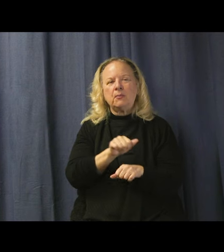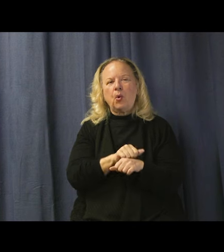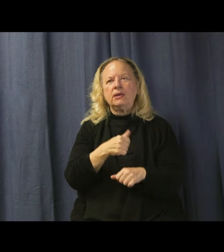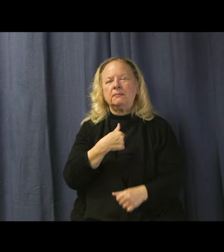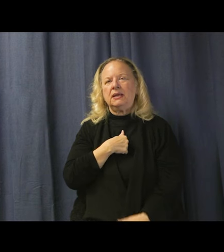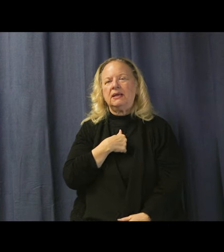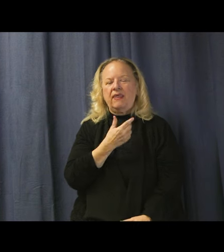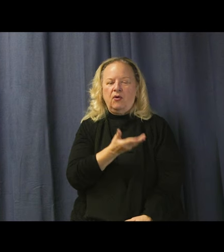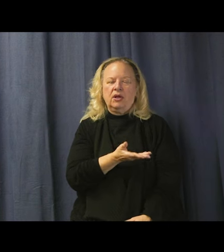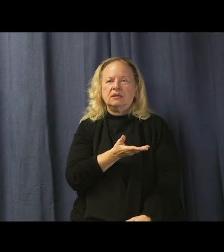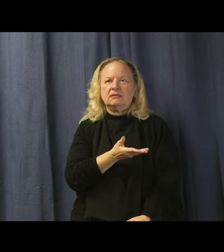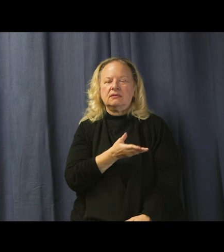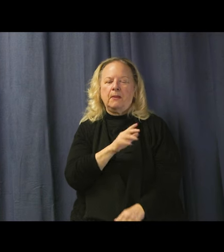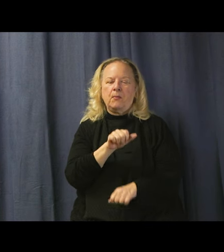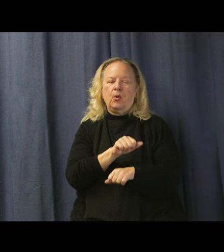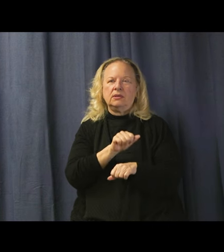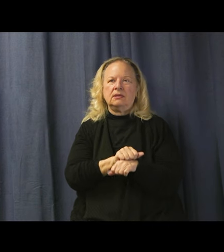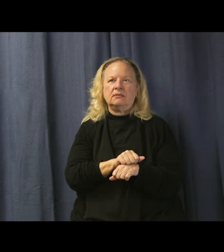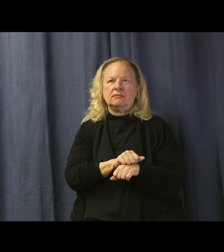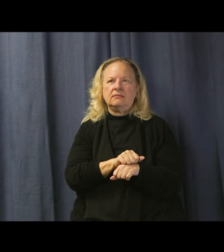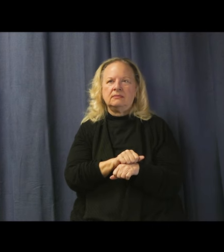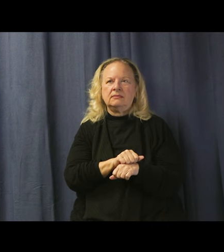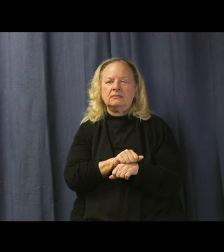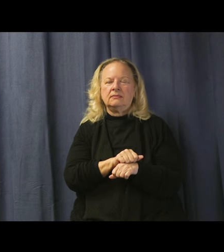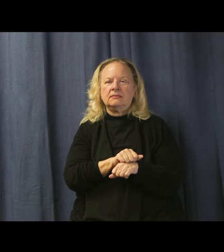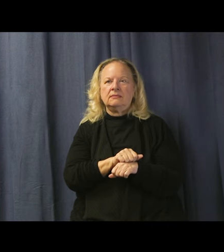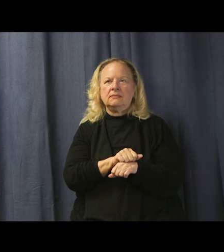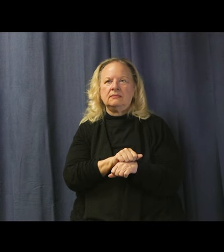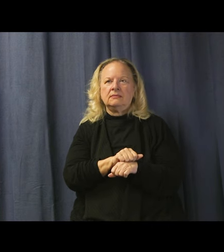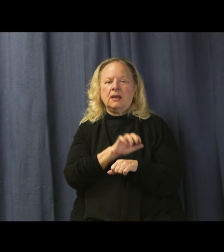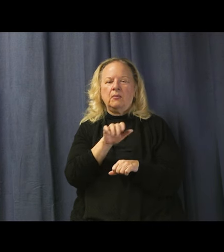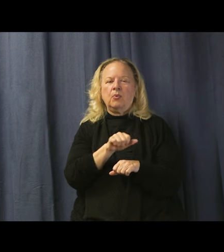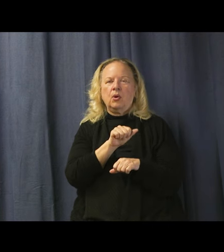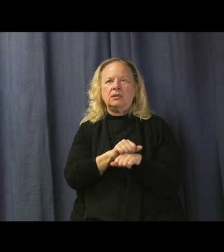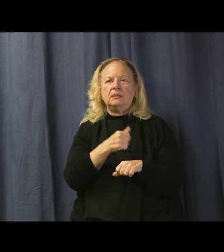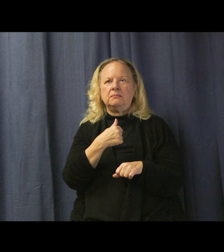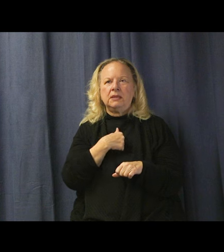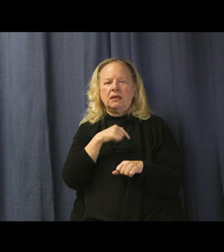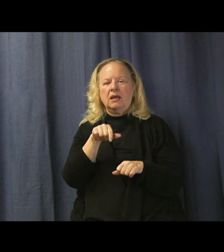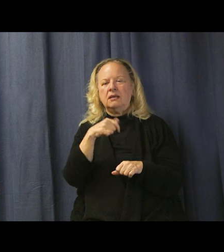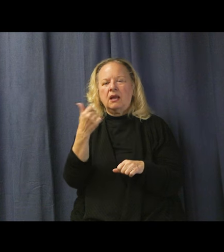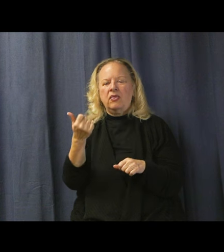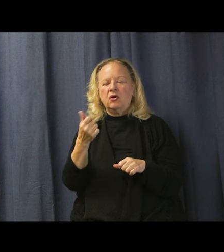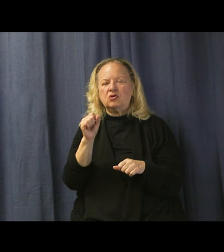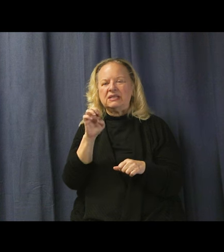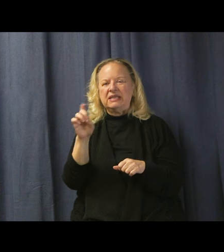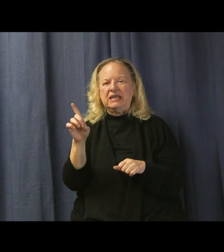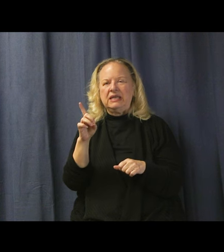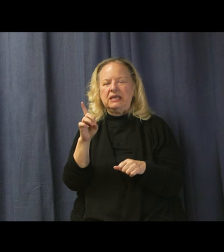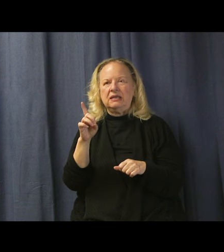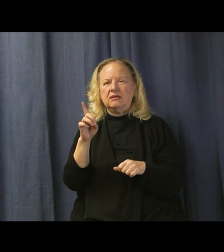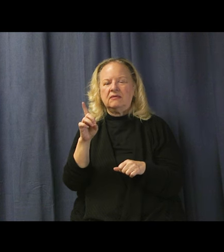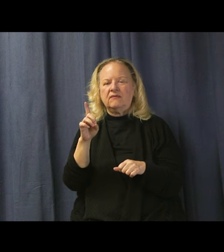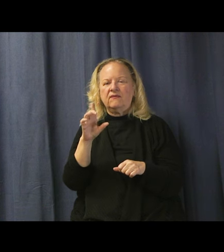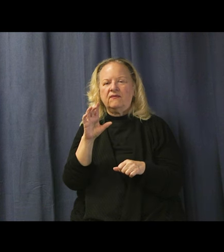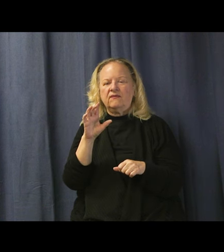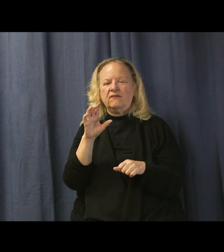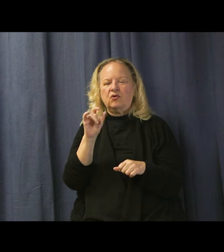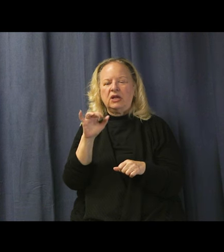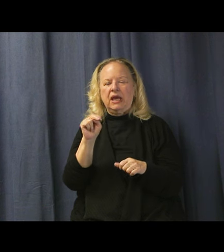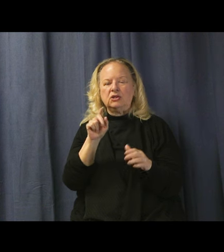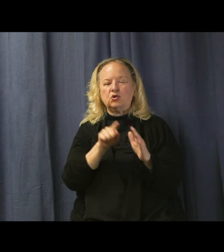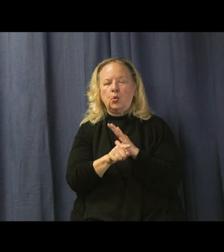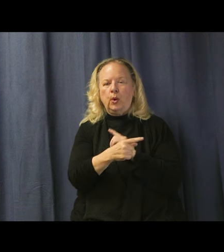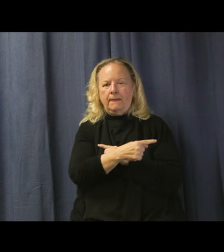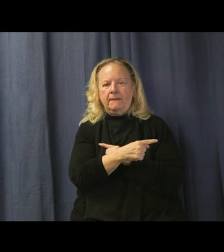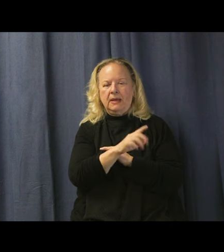me. There it is, to be appointed to. That's why she named him Seth. Appointed me another seed instead of Abel, for Cain slew him.